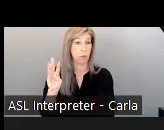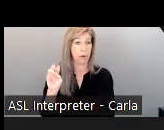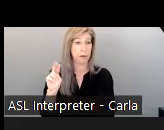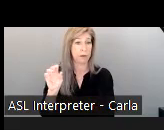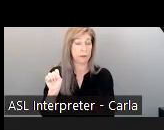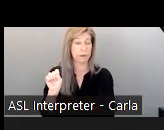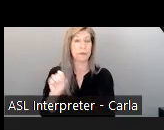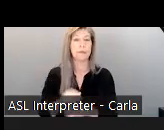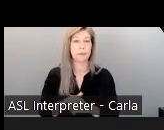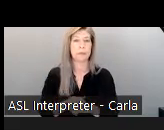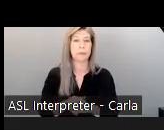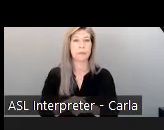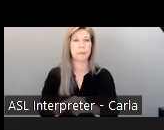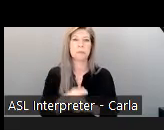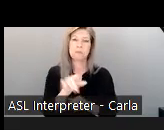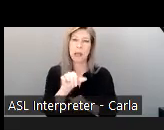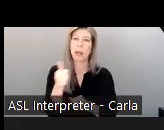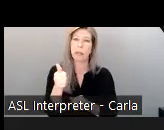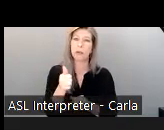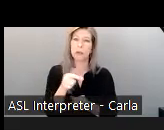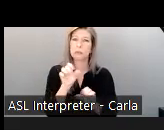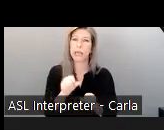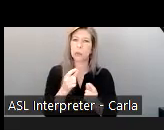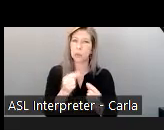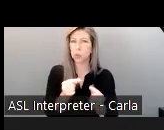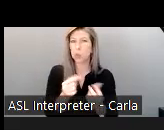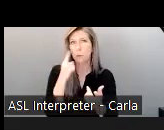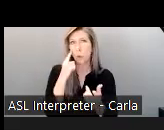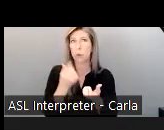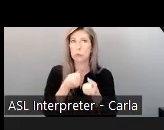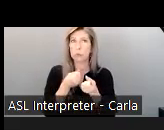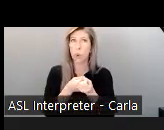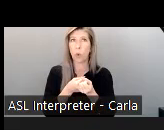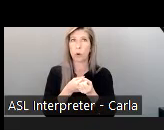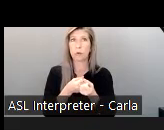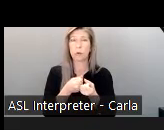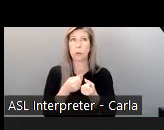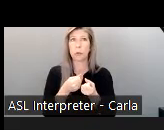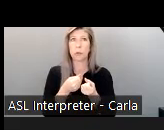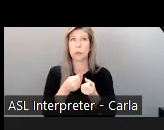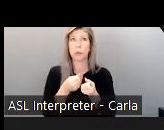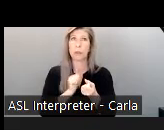And this is another practice that might support you in coming into your window.